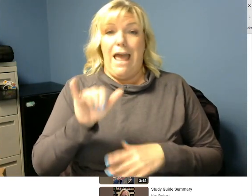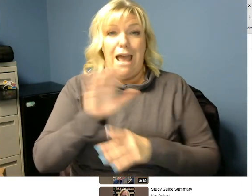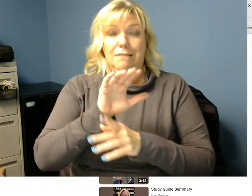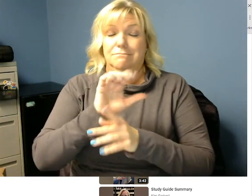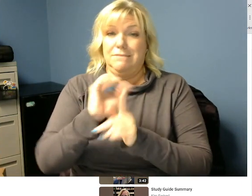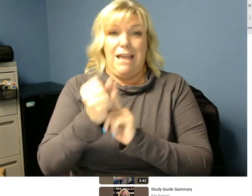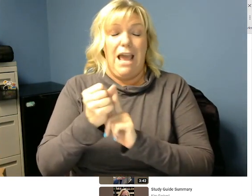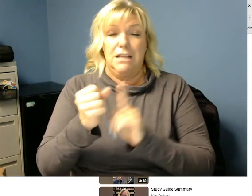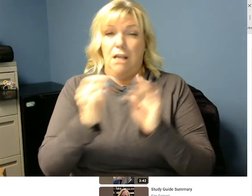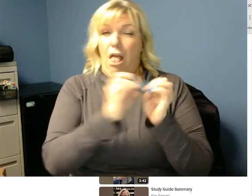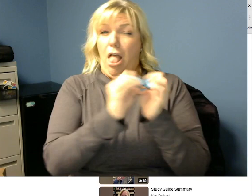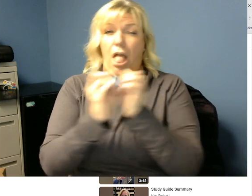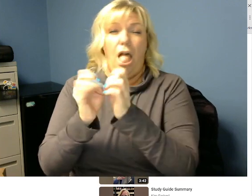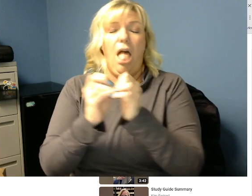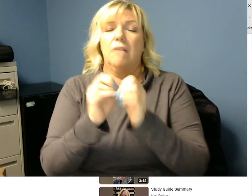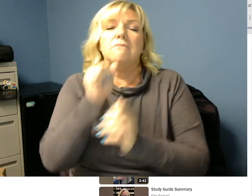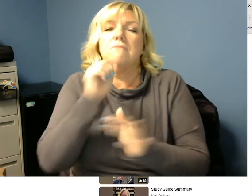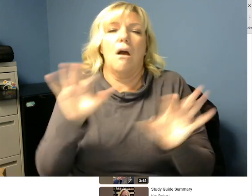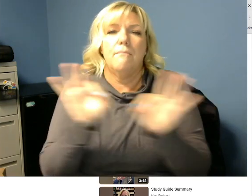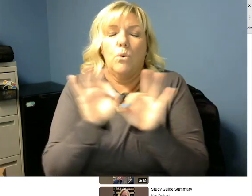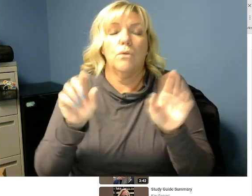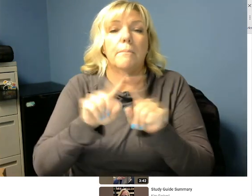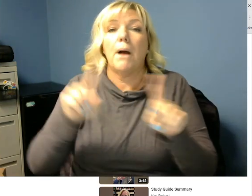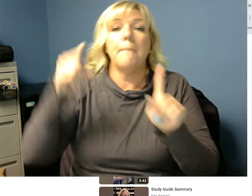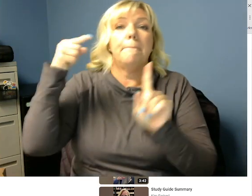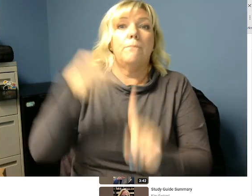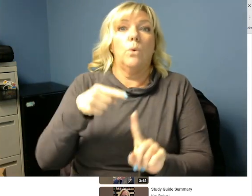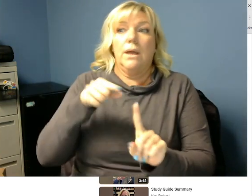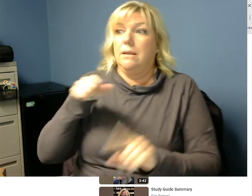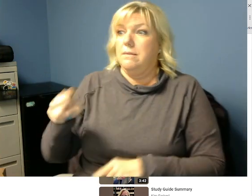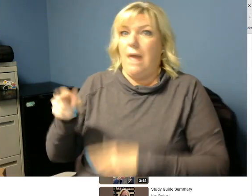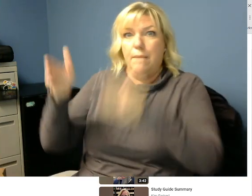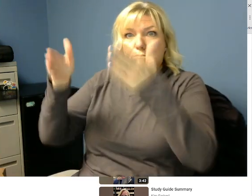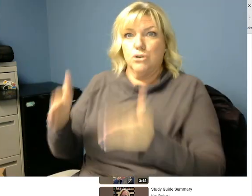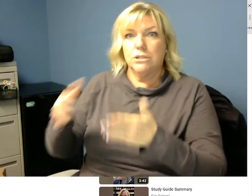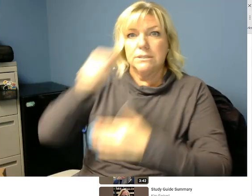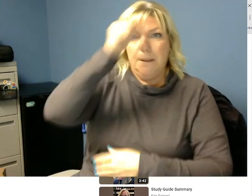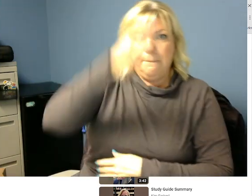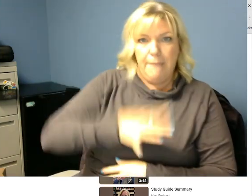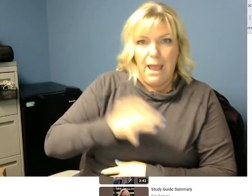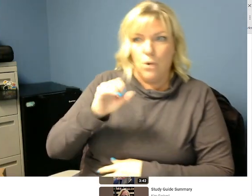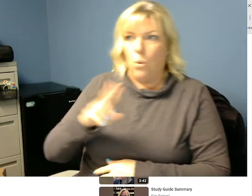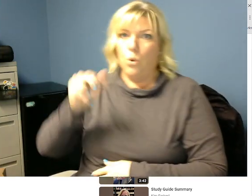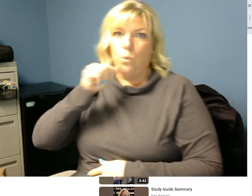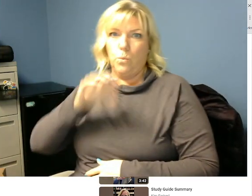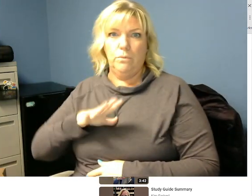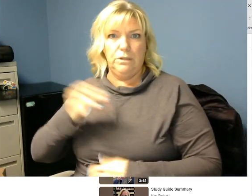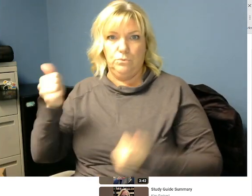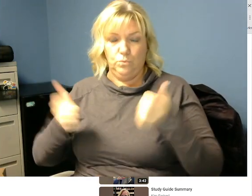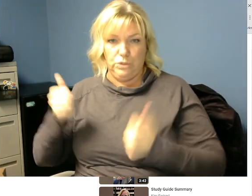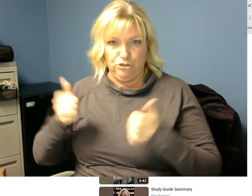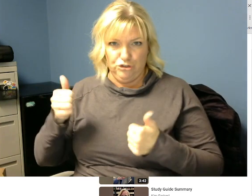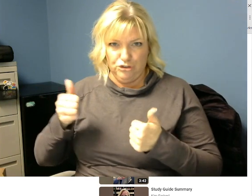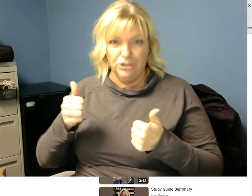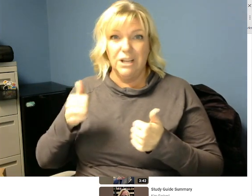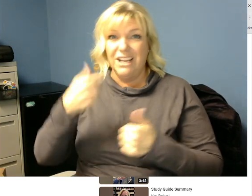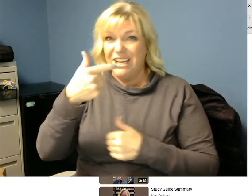in what this case tells us about gender and English colonial society and where we can see women kind of